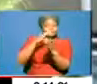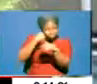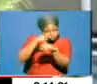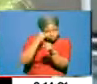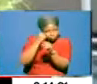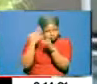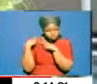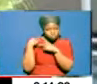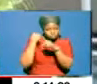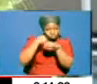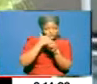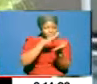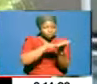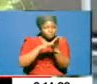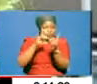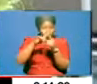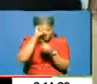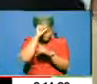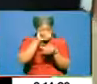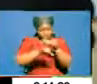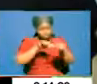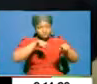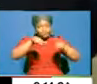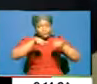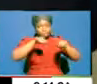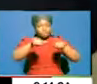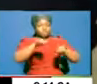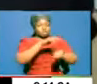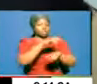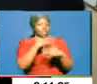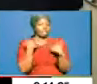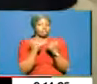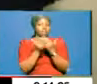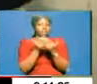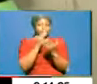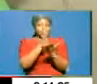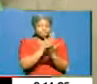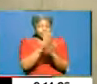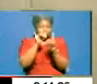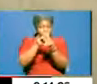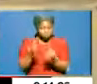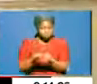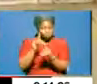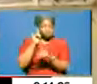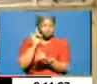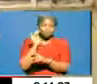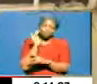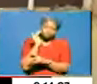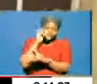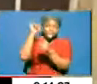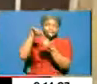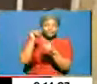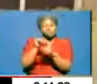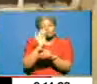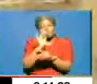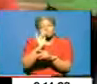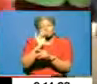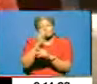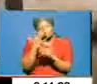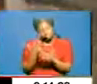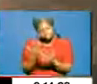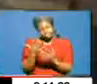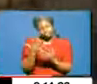government on the management of healthcare sector. The bill has also sought to compel governor to pick deputies of the opposite